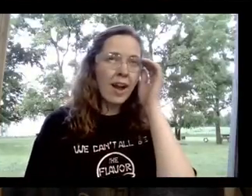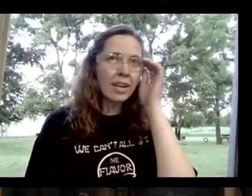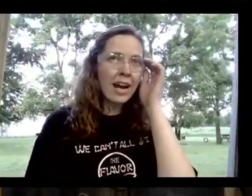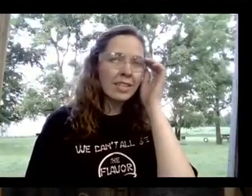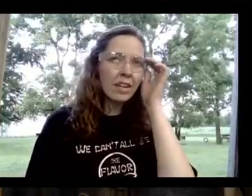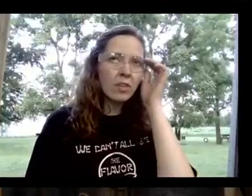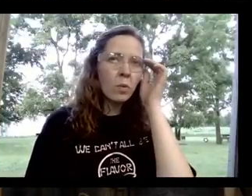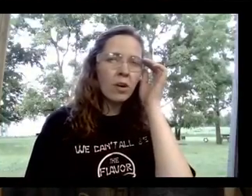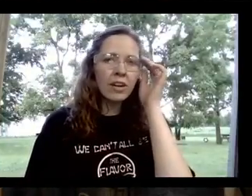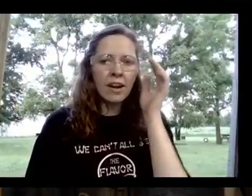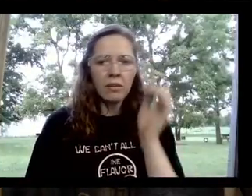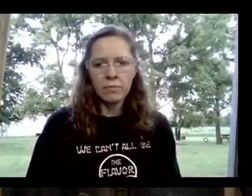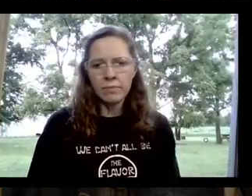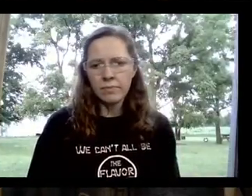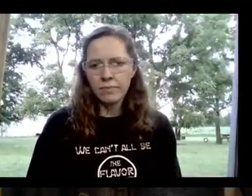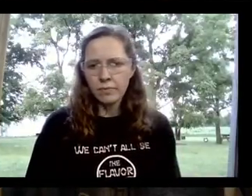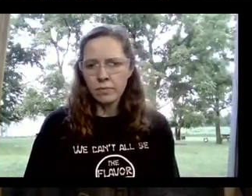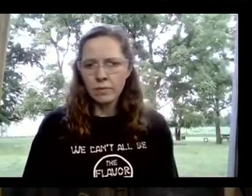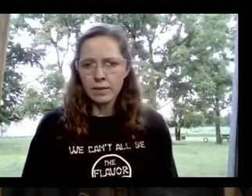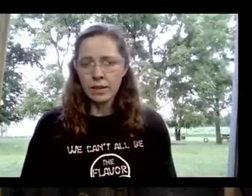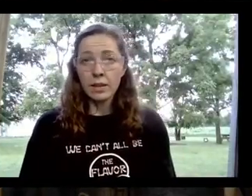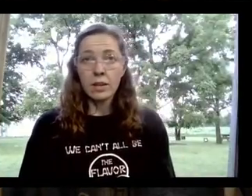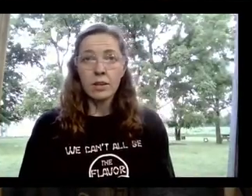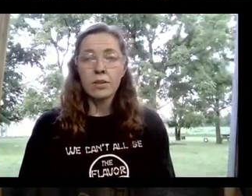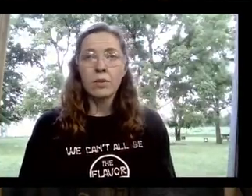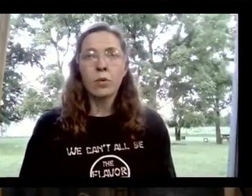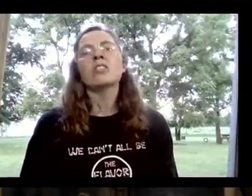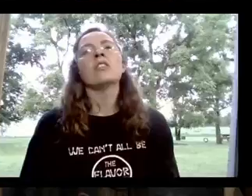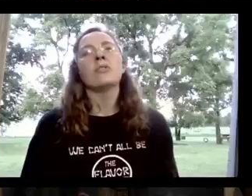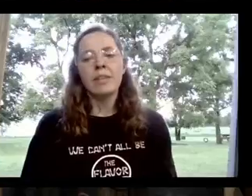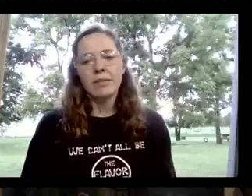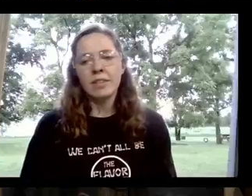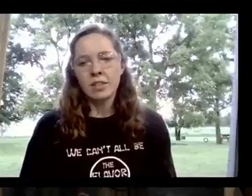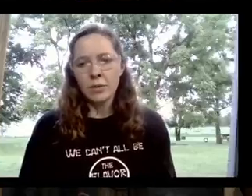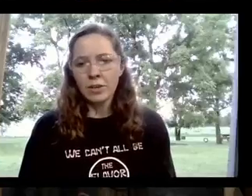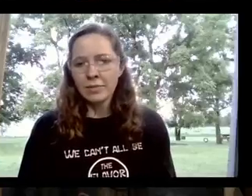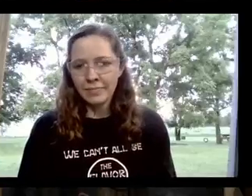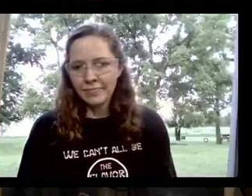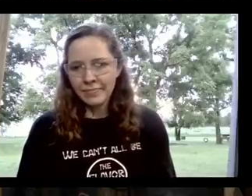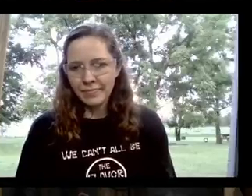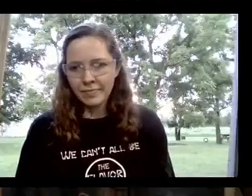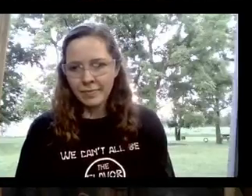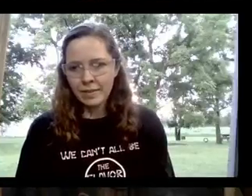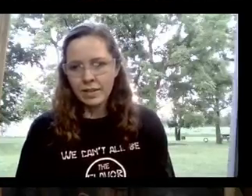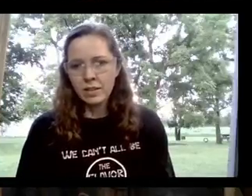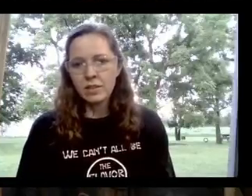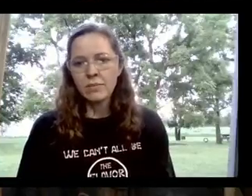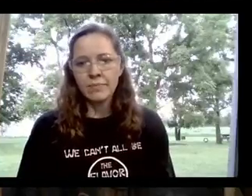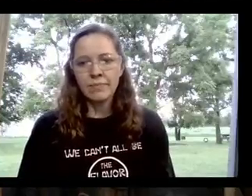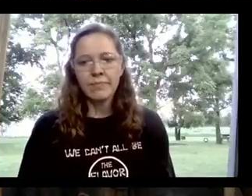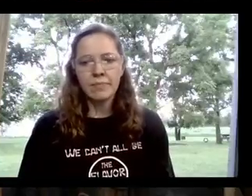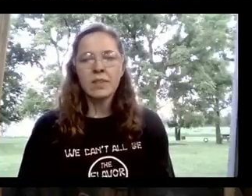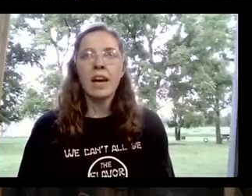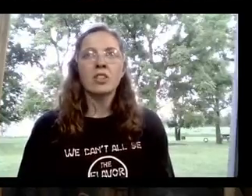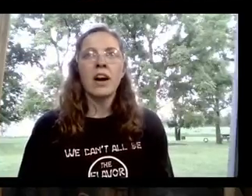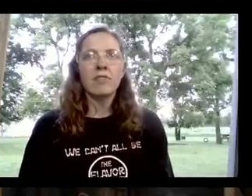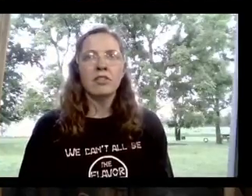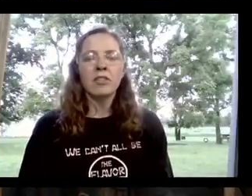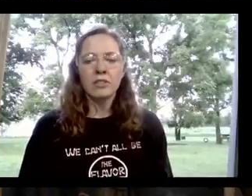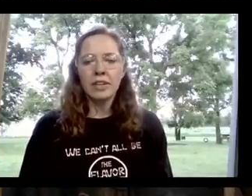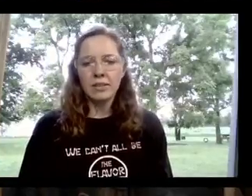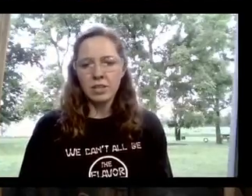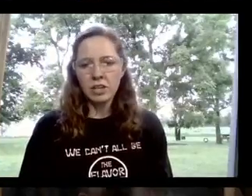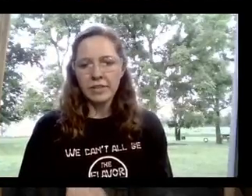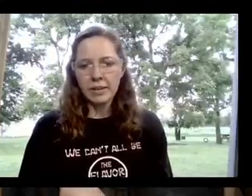the muriatic acid if you water it down or dilute it. That's the word. Do you have to dilute it? Or yeah, do you have